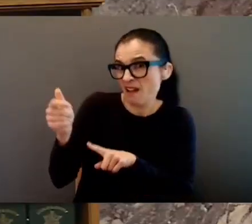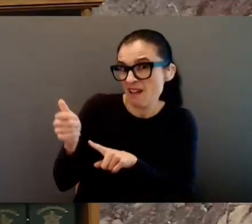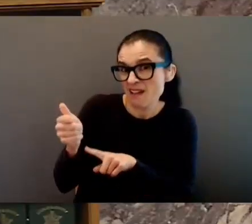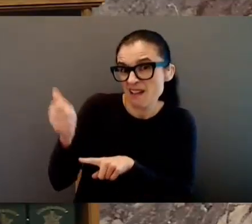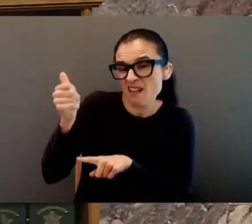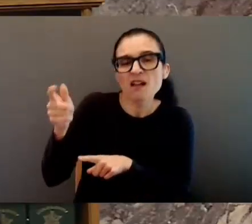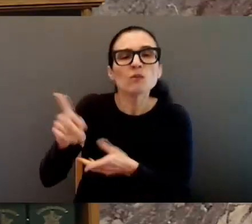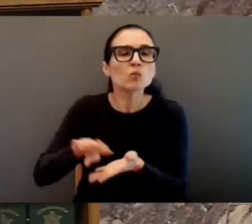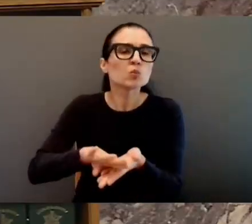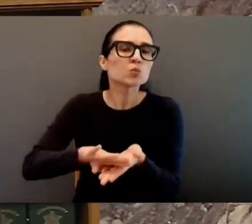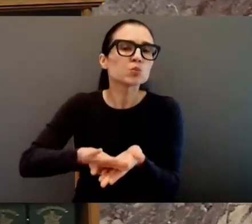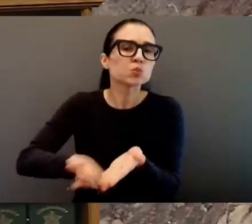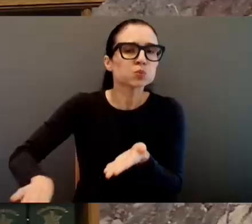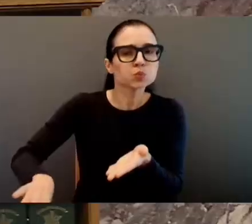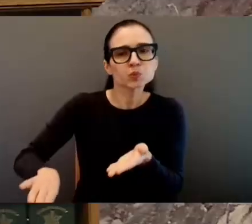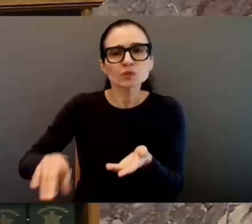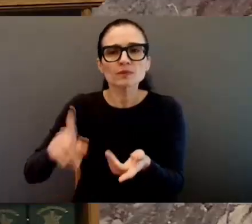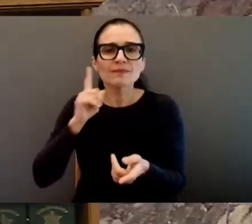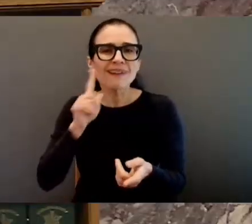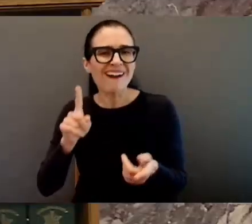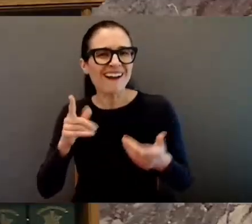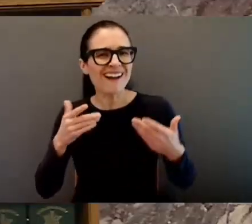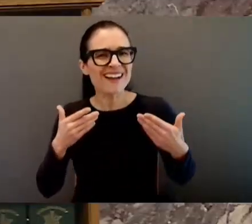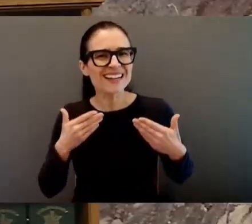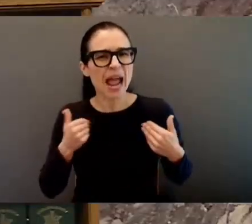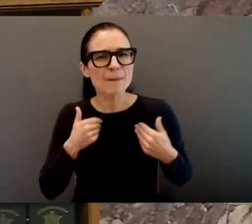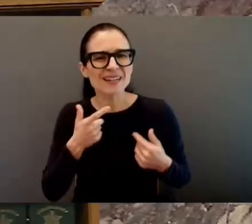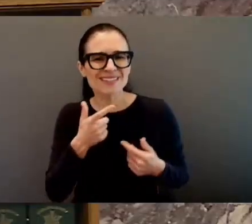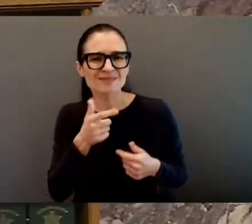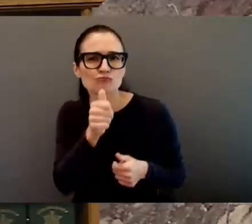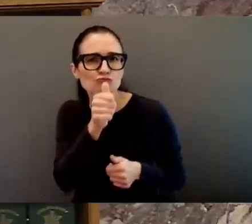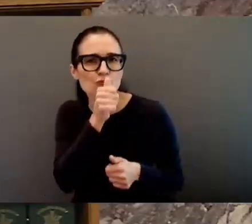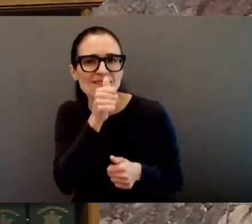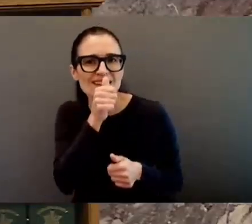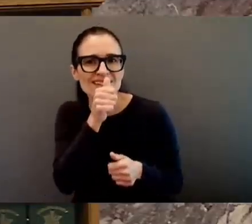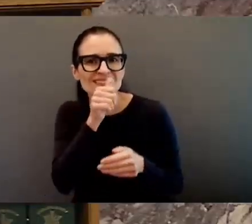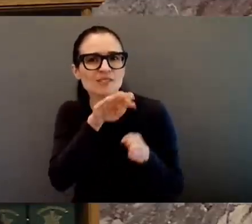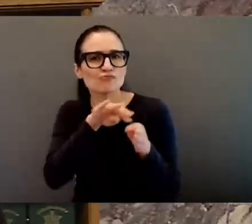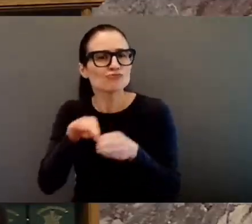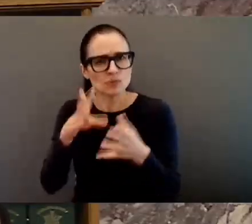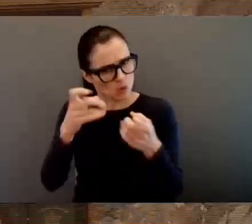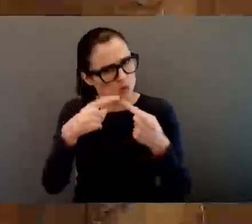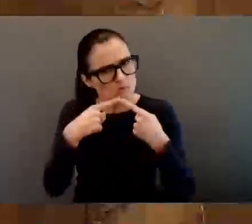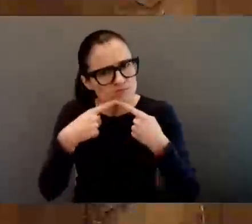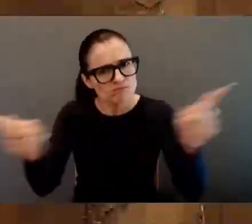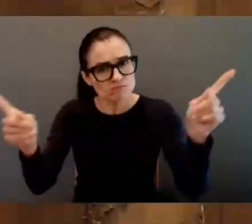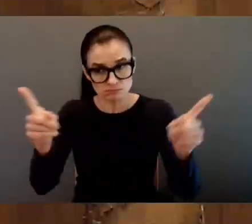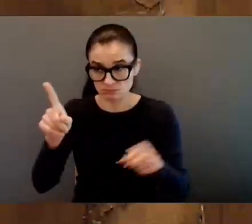Cabinet received regarding private property rights in the Cowichan case? Yes or no?